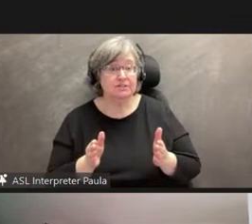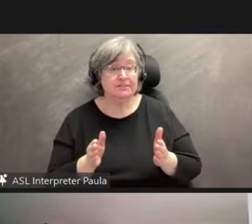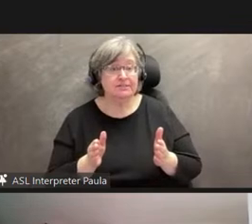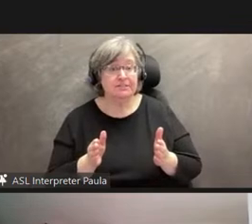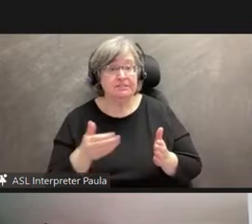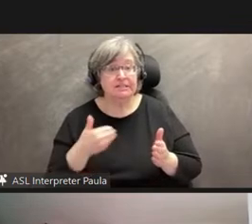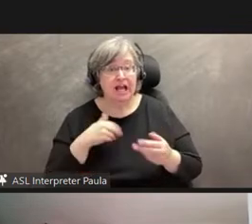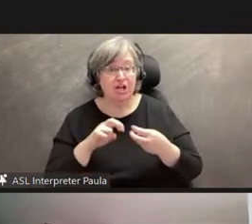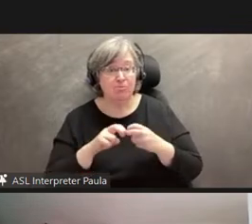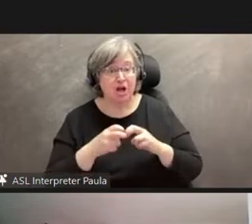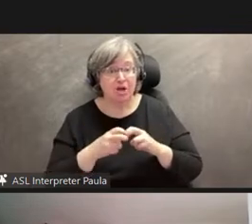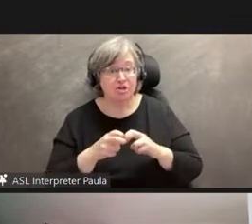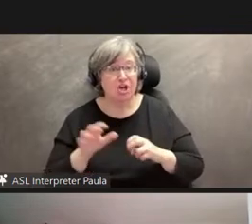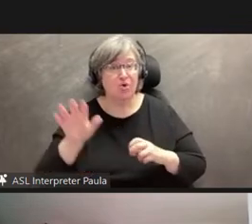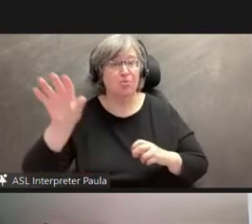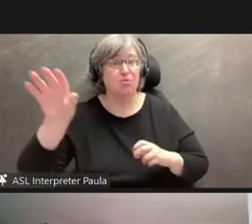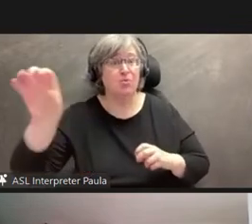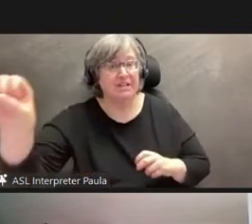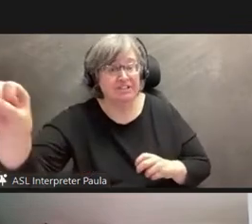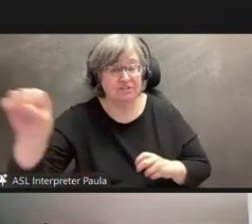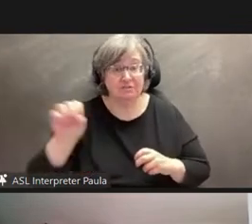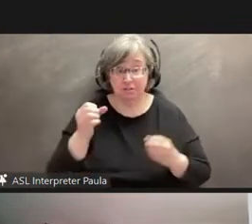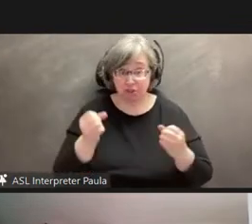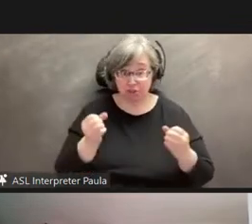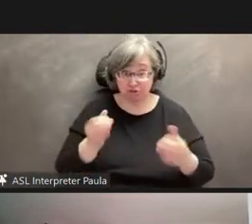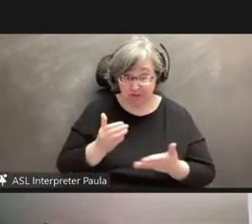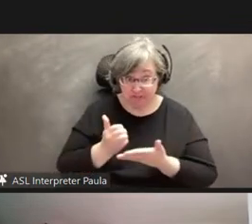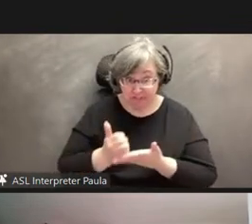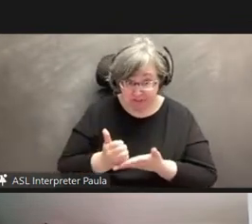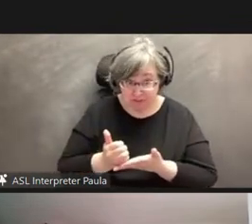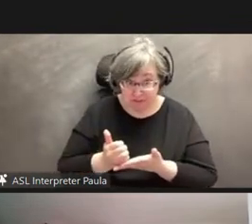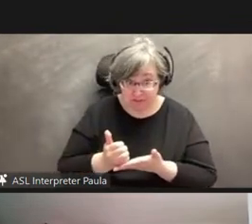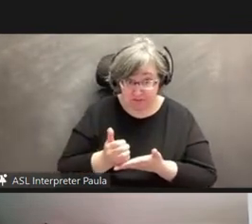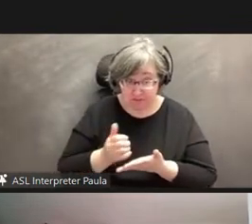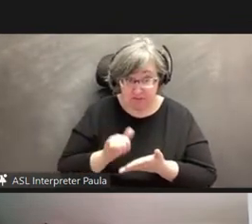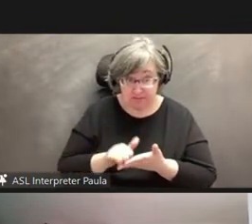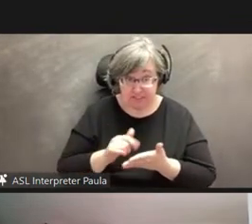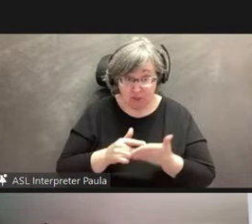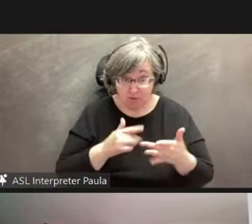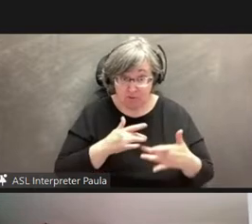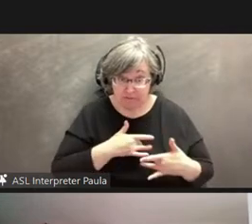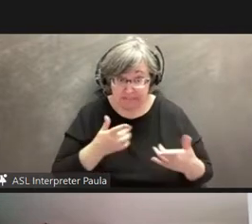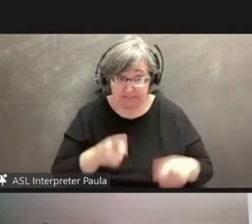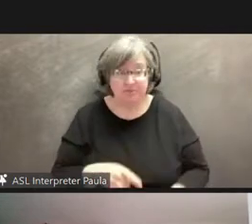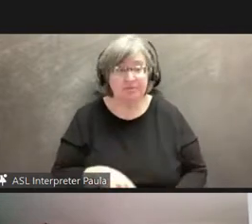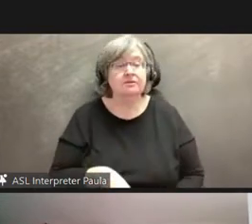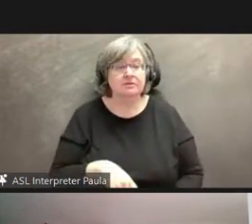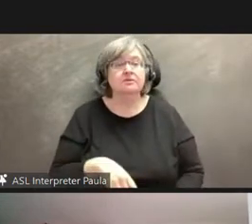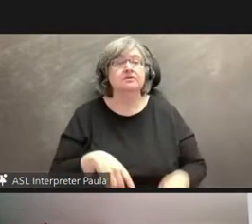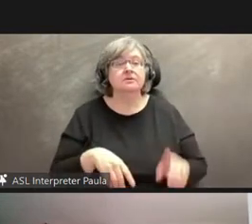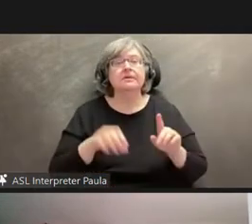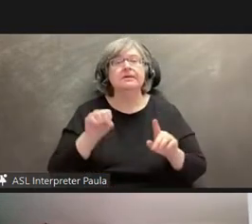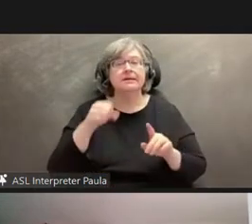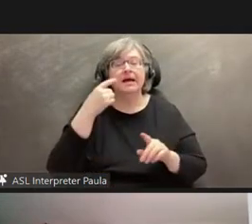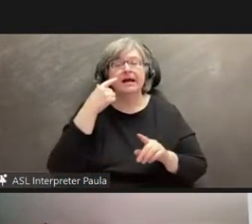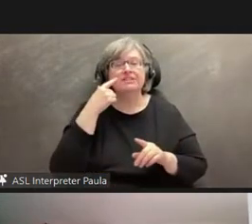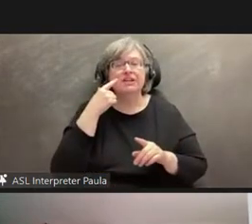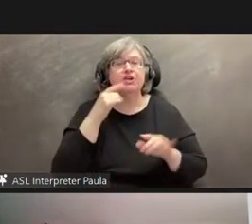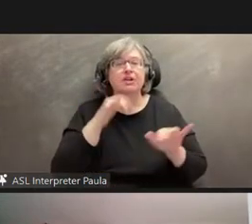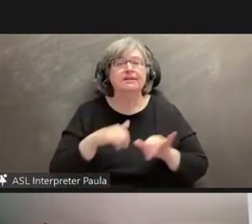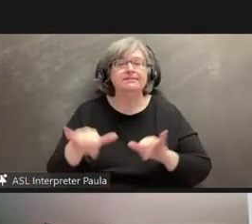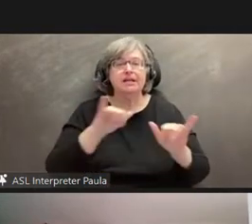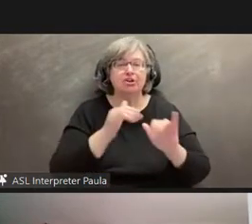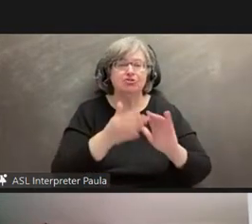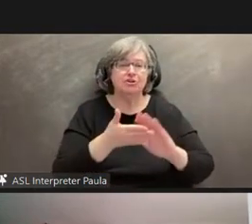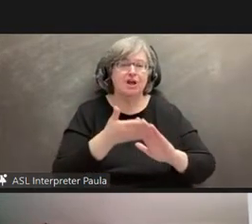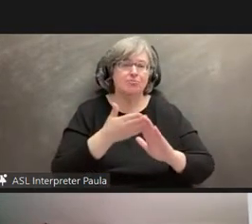an issue with that reach height, the driver assists, is that kind of the typical protocol? I think that's in their SOP, the standard